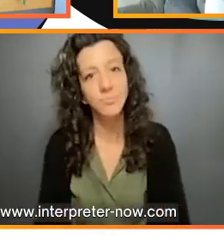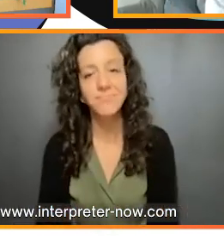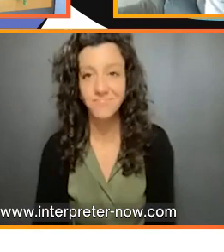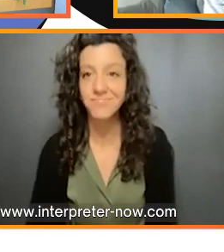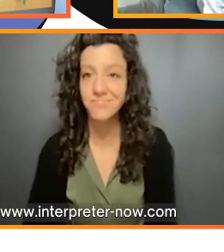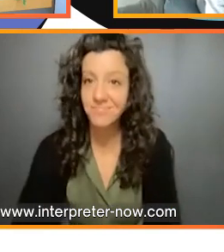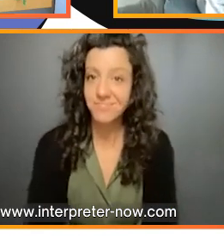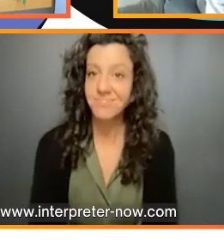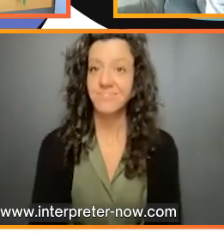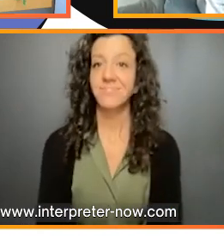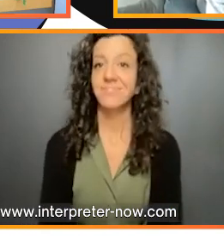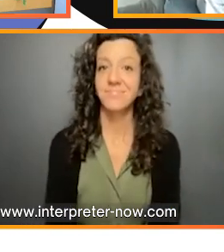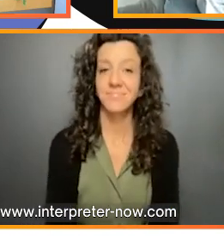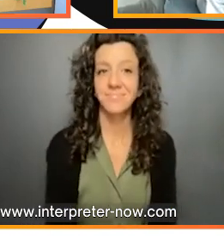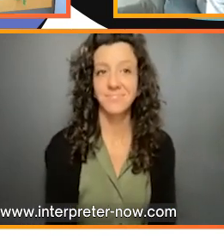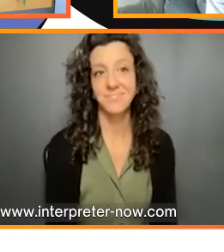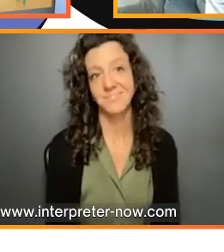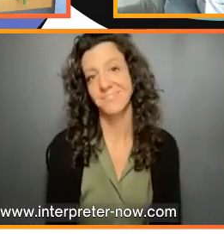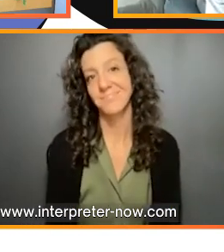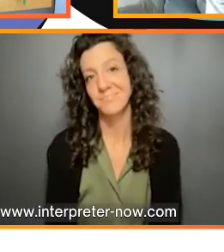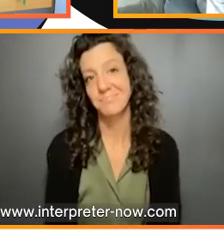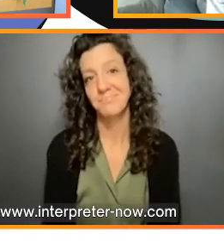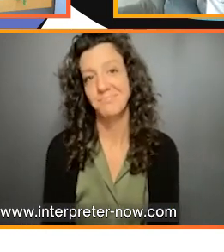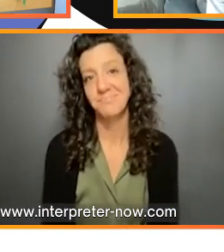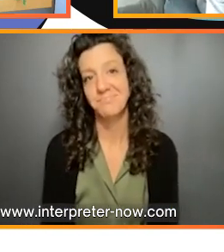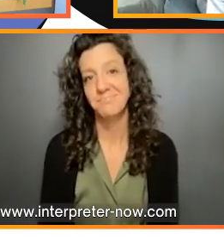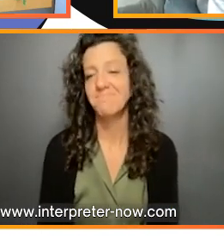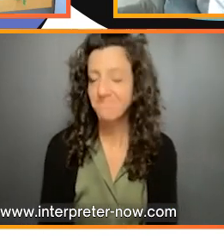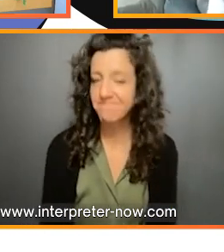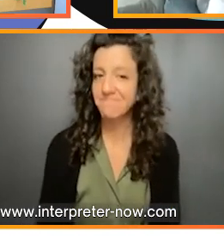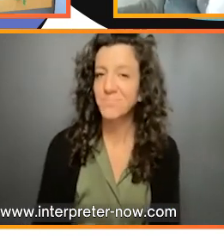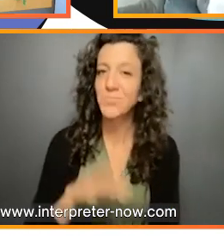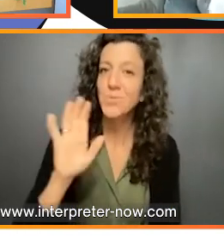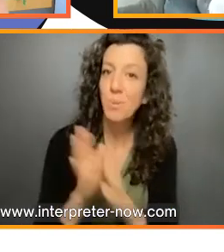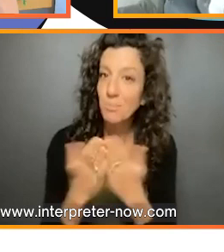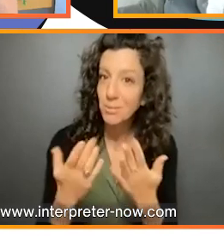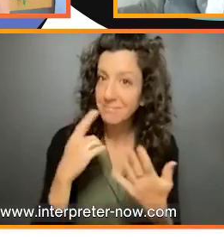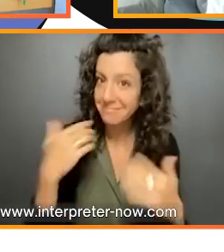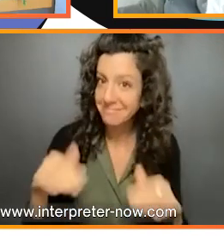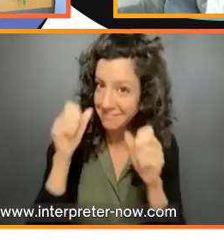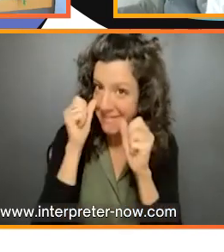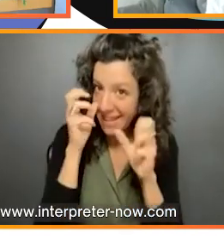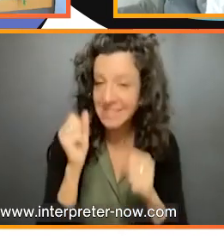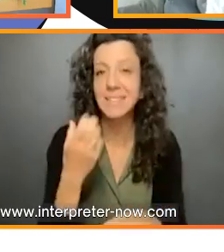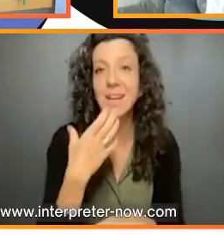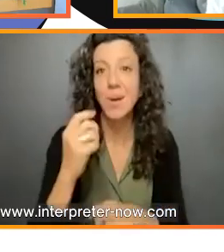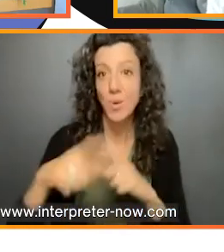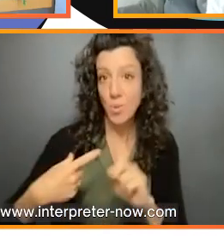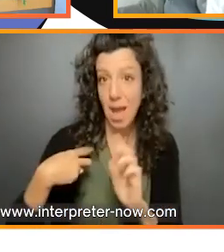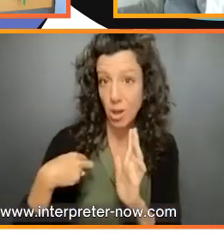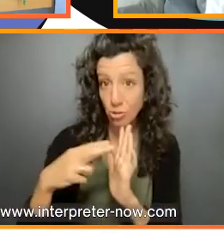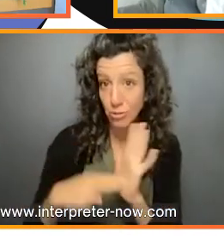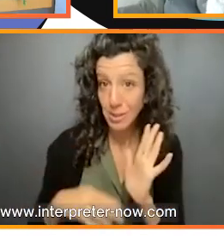that we can work more in our society to create, to cultivate. Yeah. So the book is